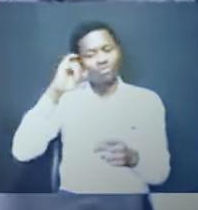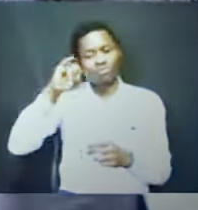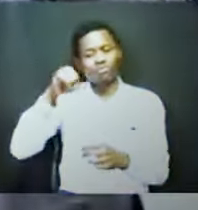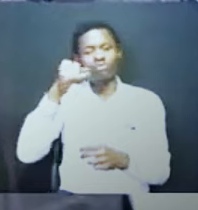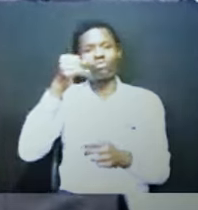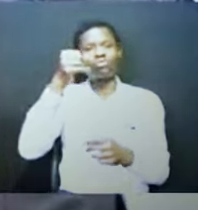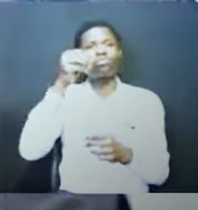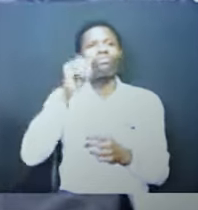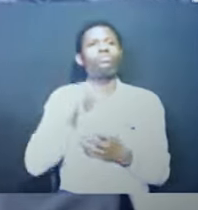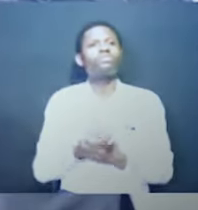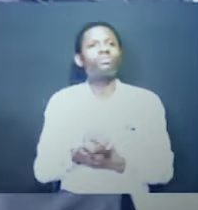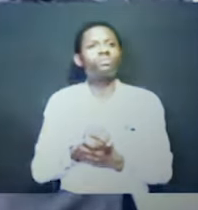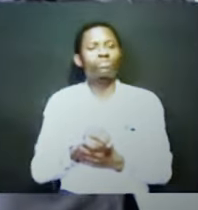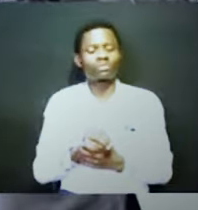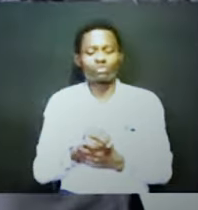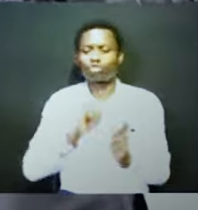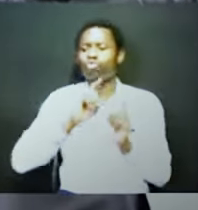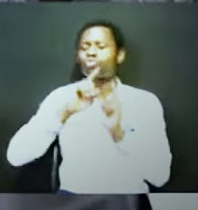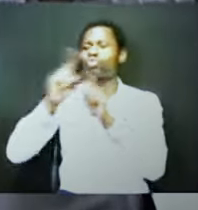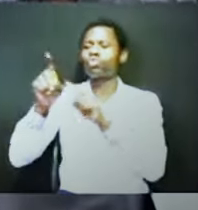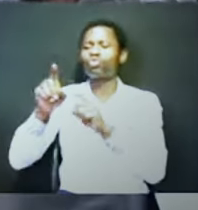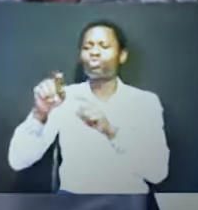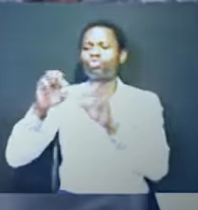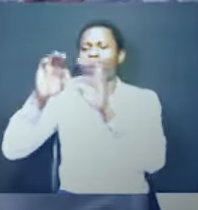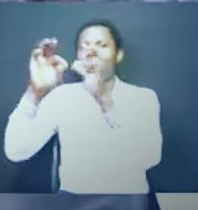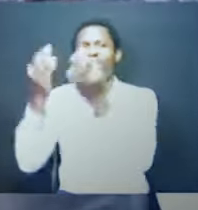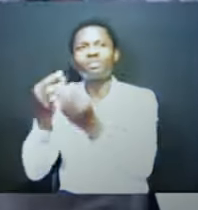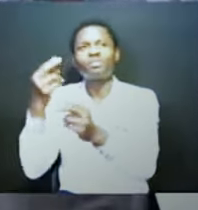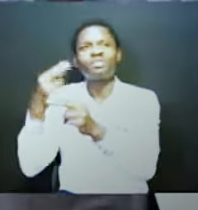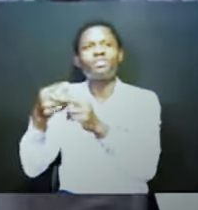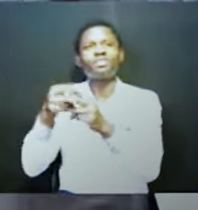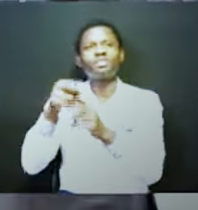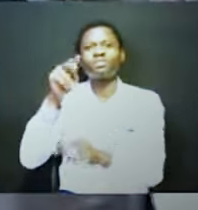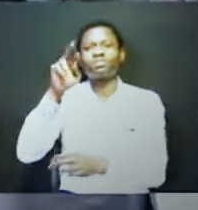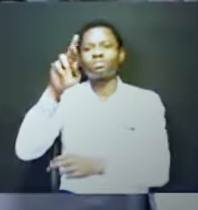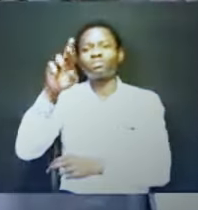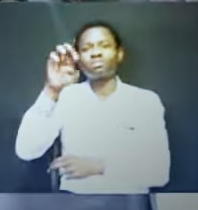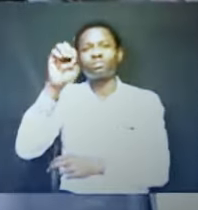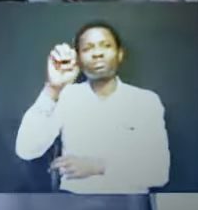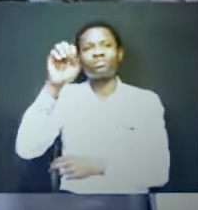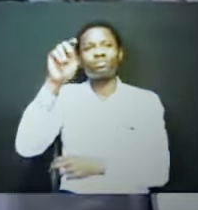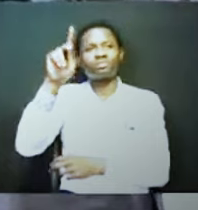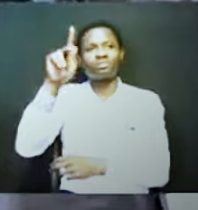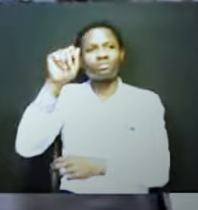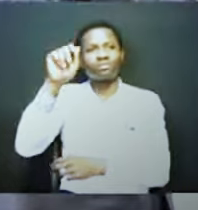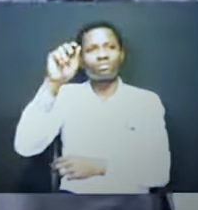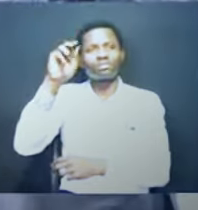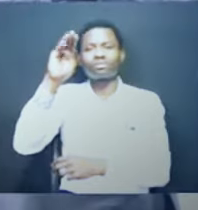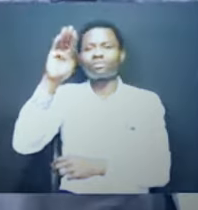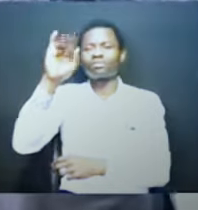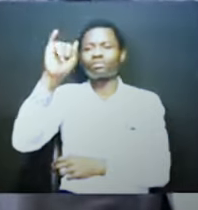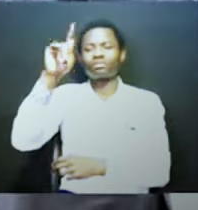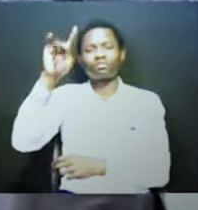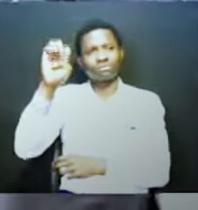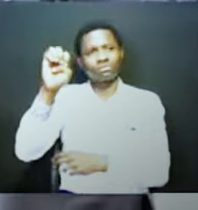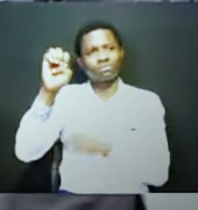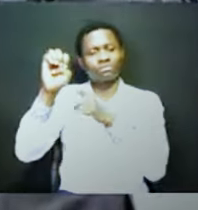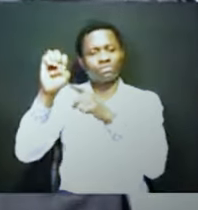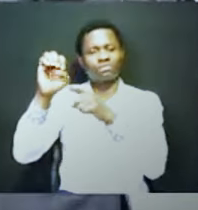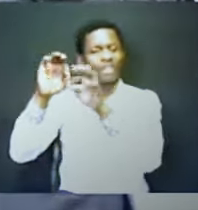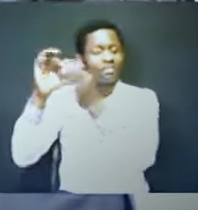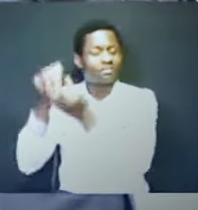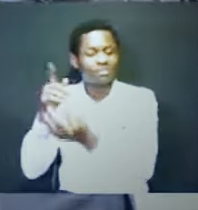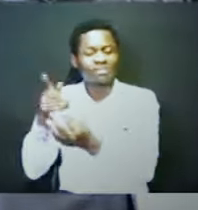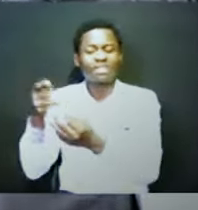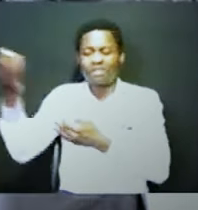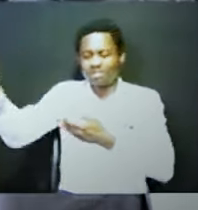Go to the Rechabite family and invite them to come to one of the side rooms of